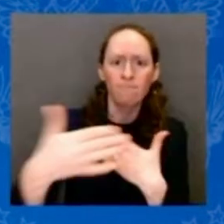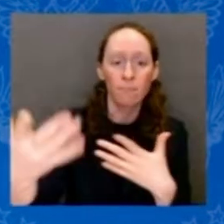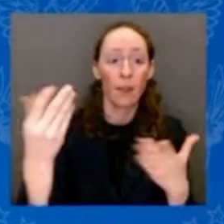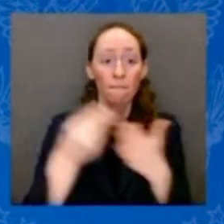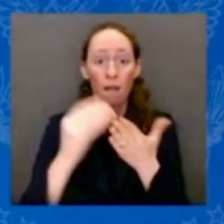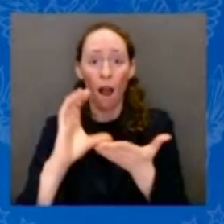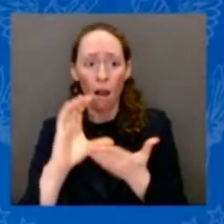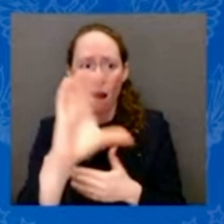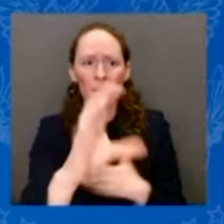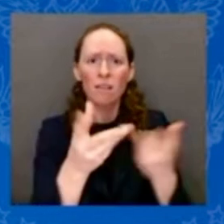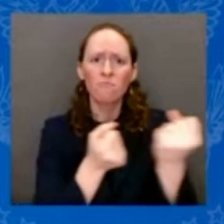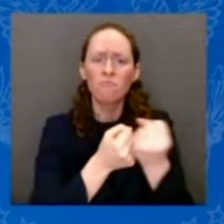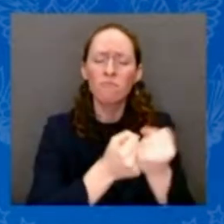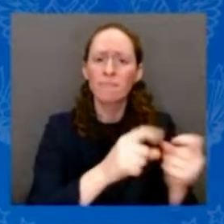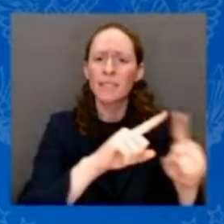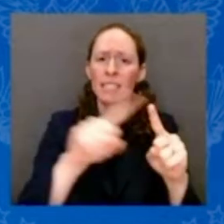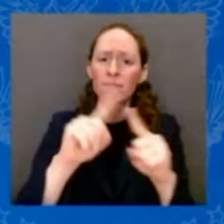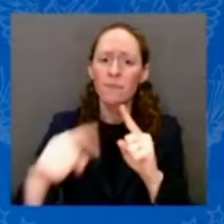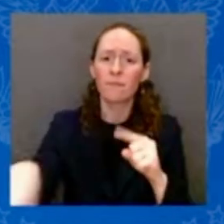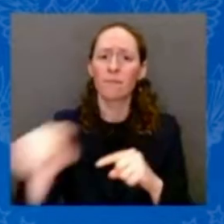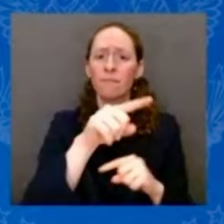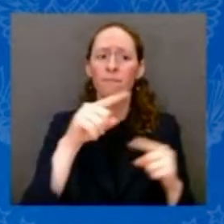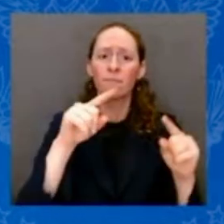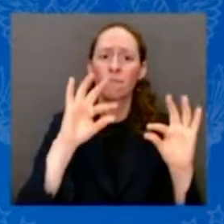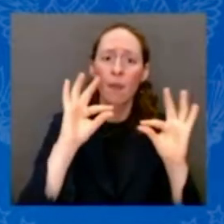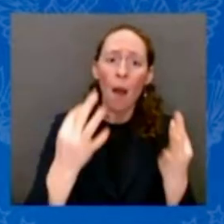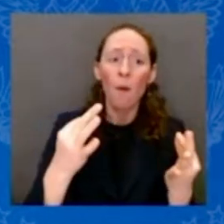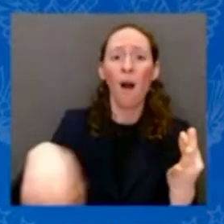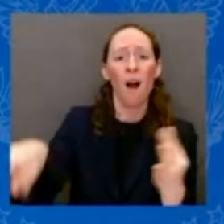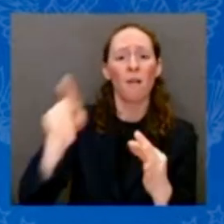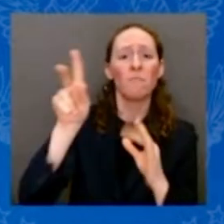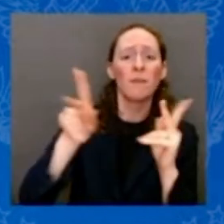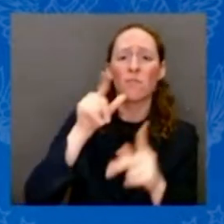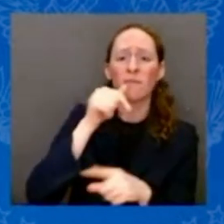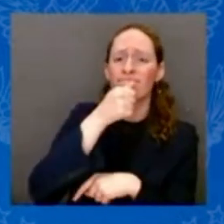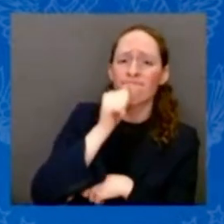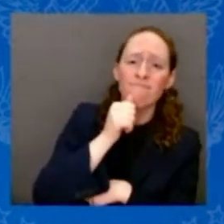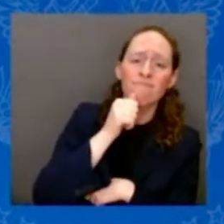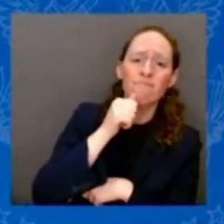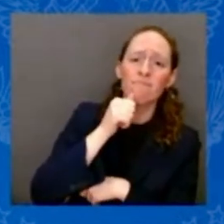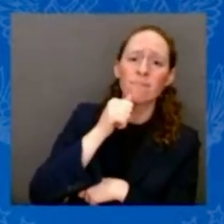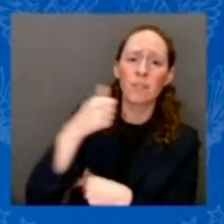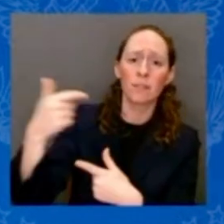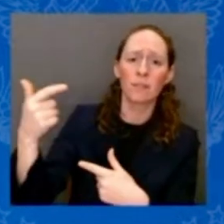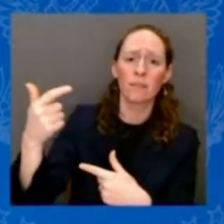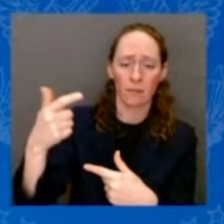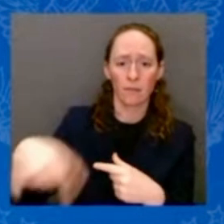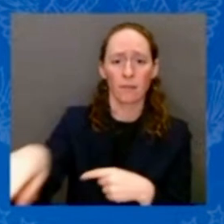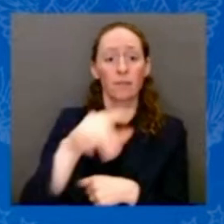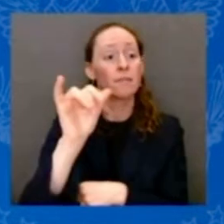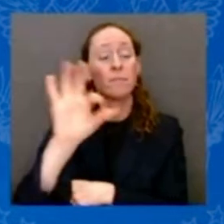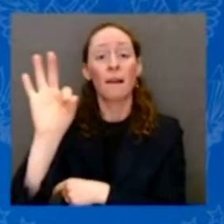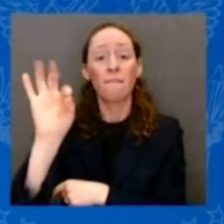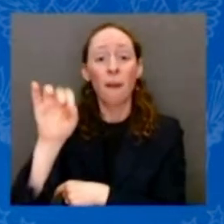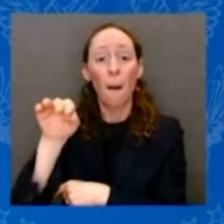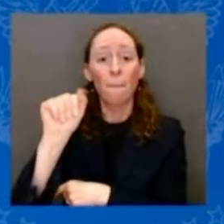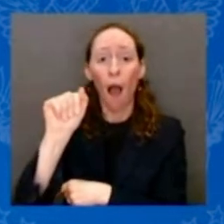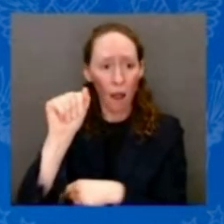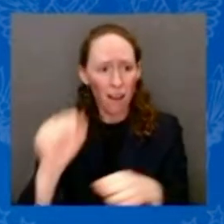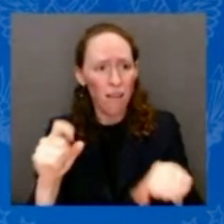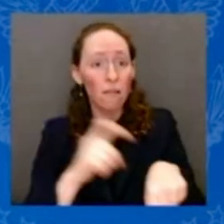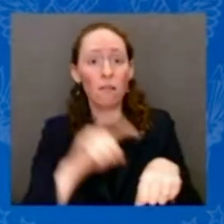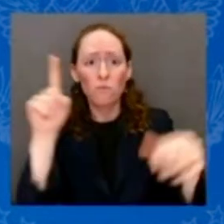in California and all around the nation, and it will help folks recover and build after